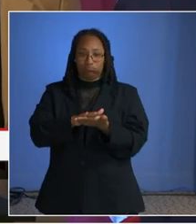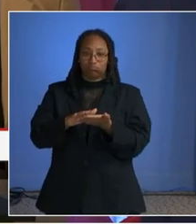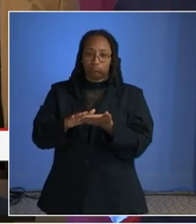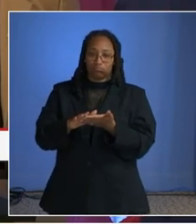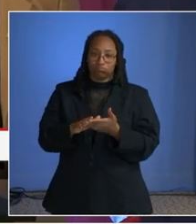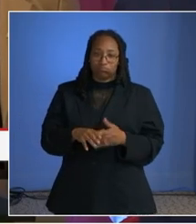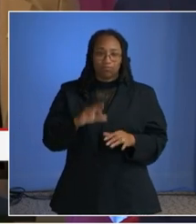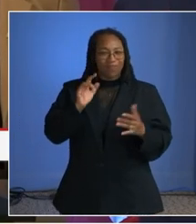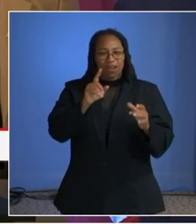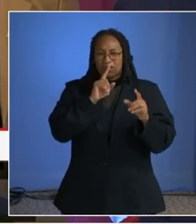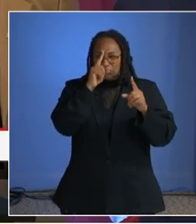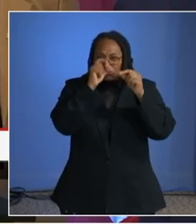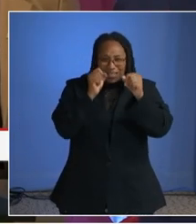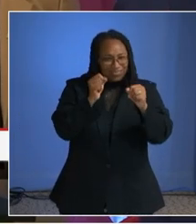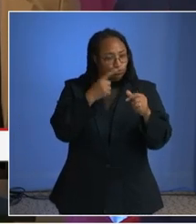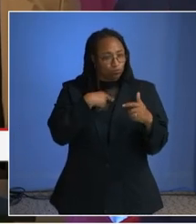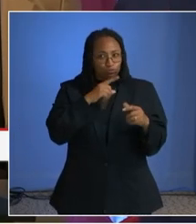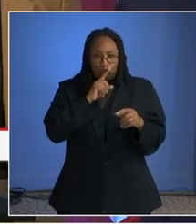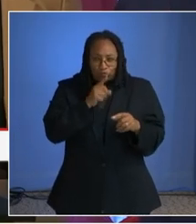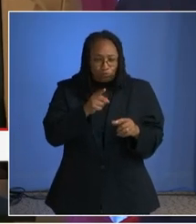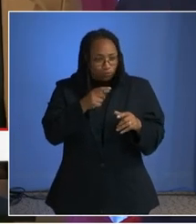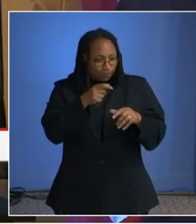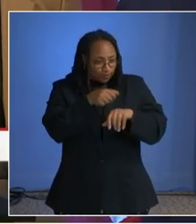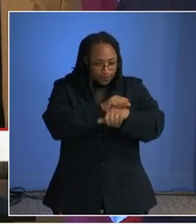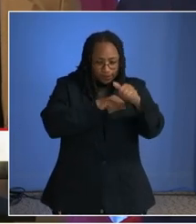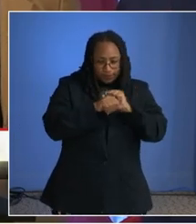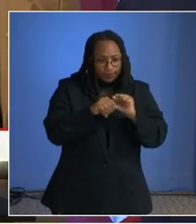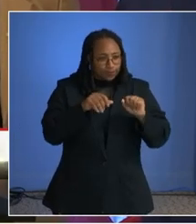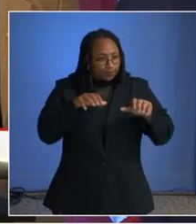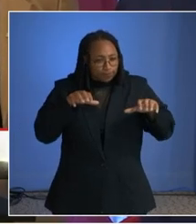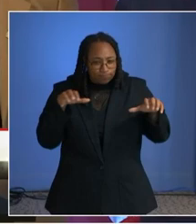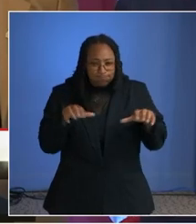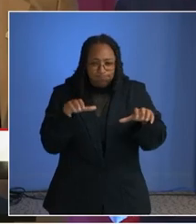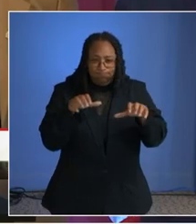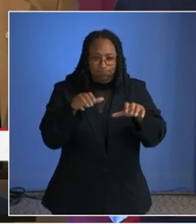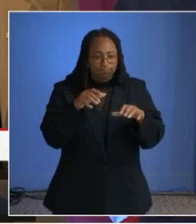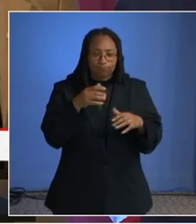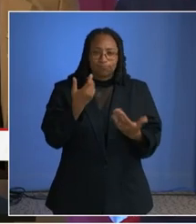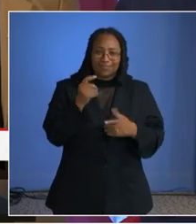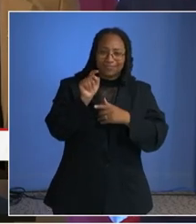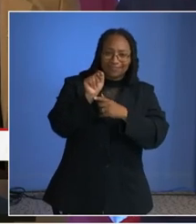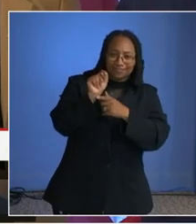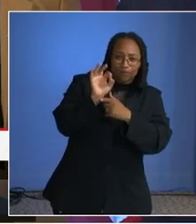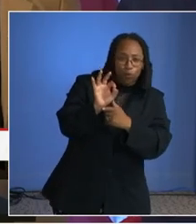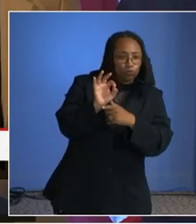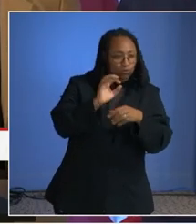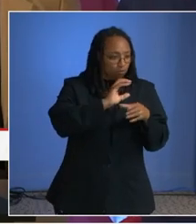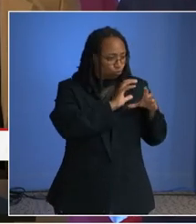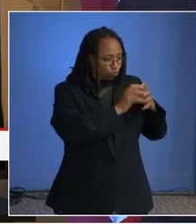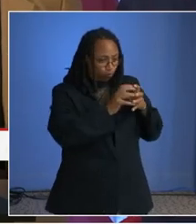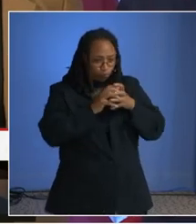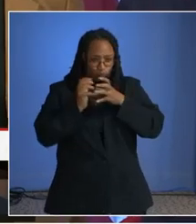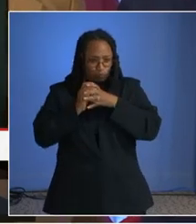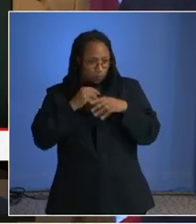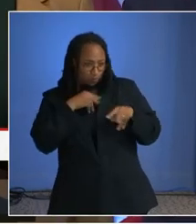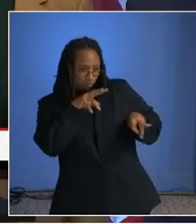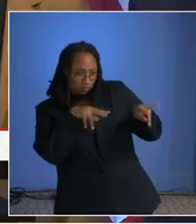can. We're very proud of this work, and we are the best city in the country to be a teacher.